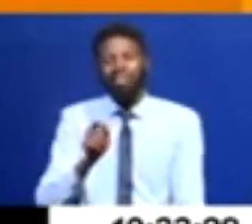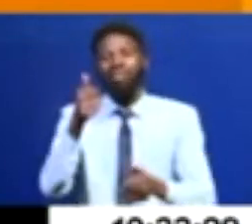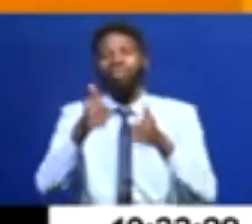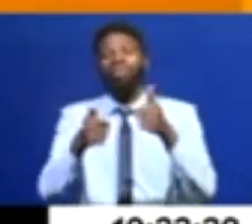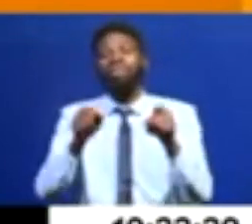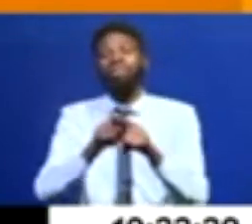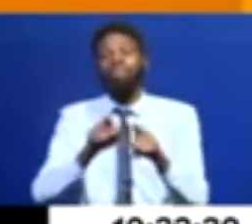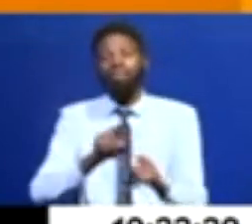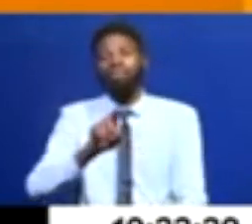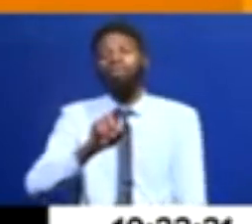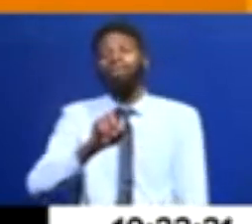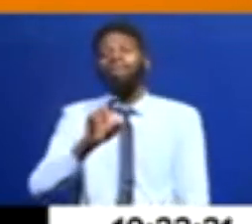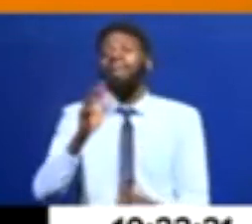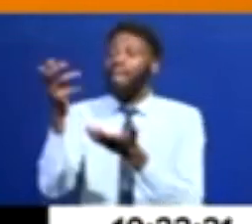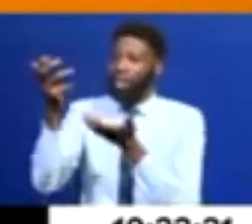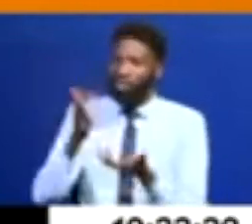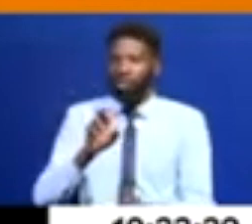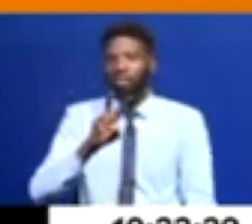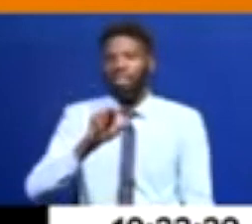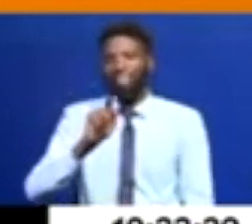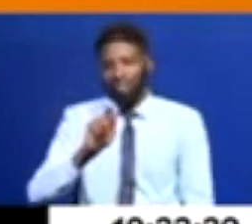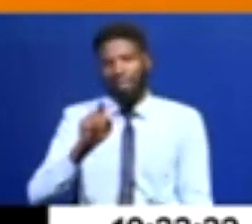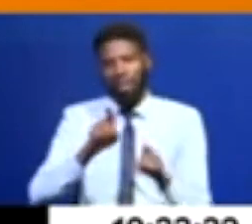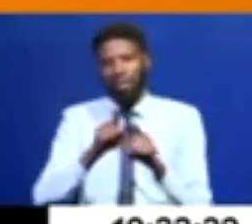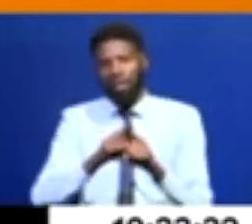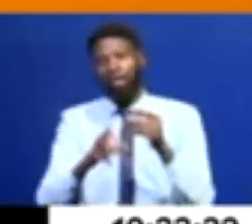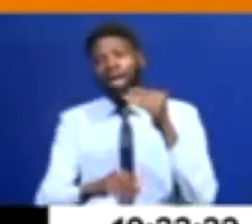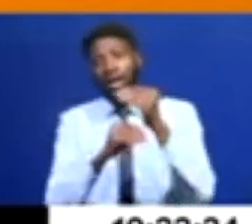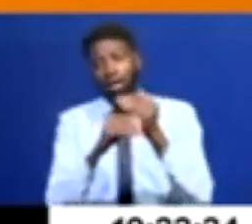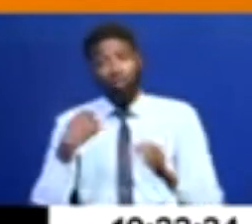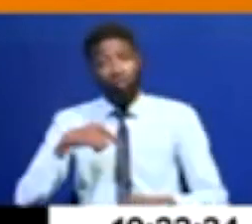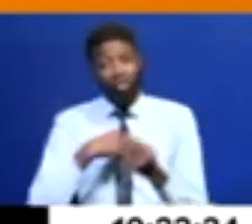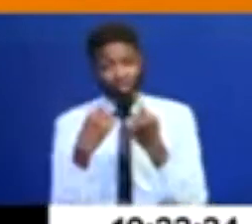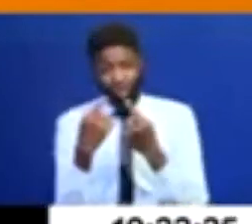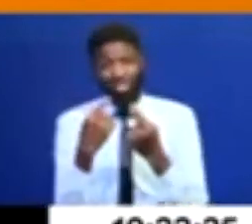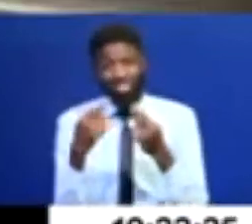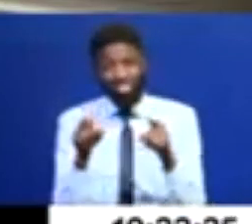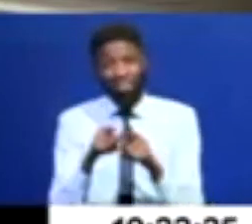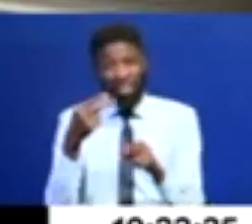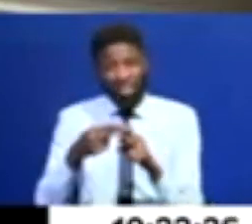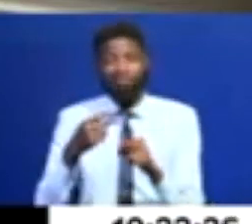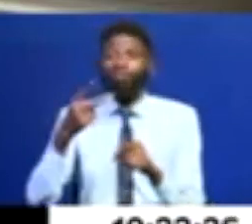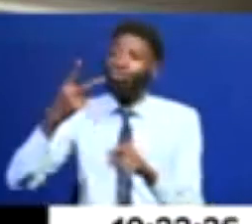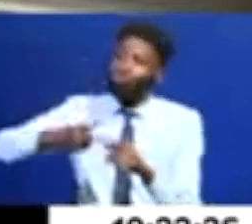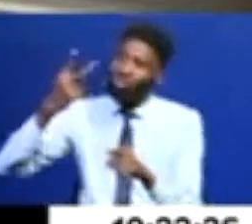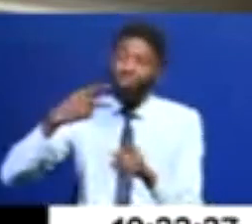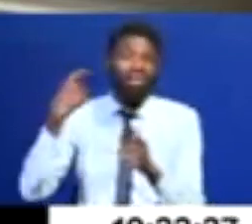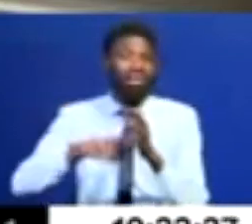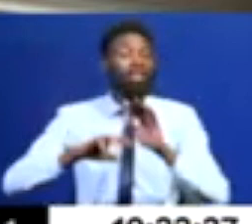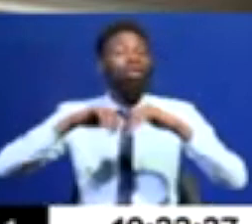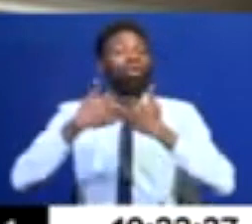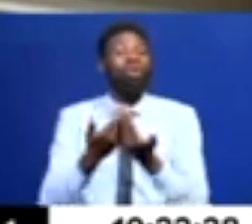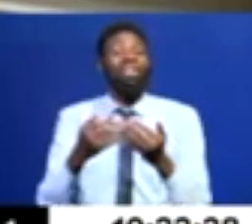VAT has been claimed. I also want to hear thoughts whether we are also talking about double taxation here. And also remember, the reason